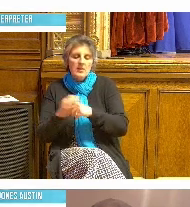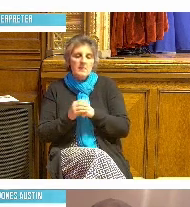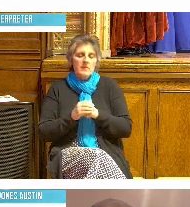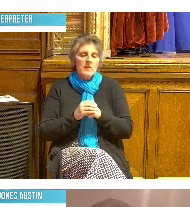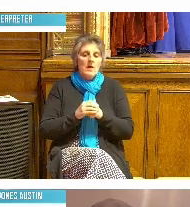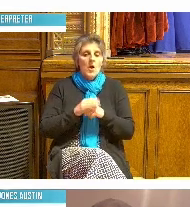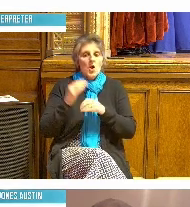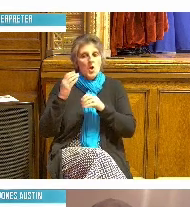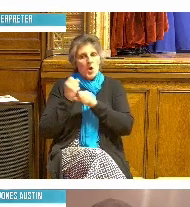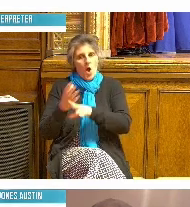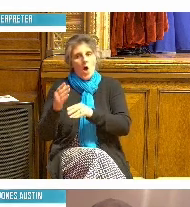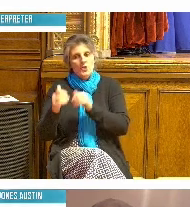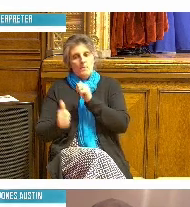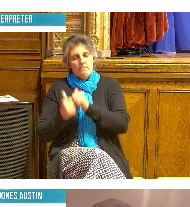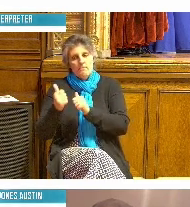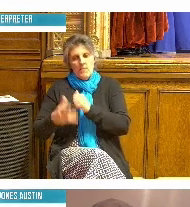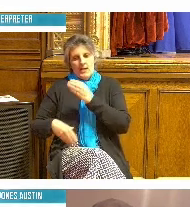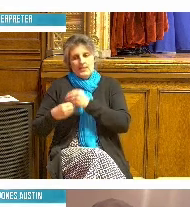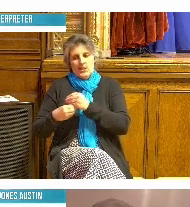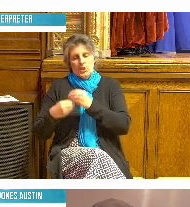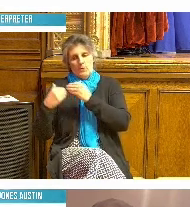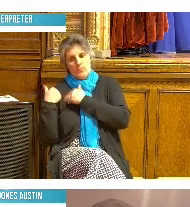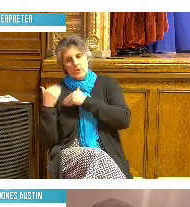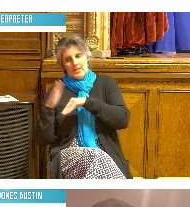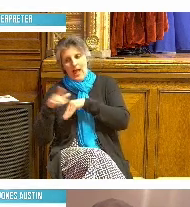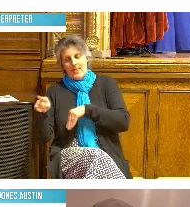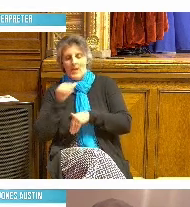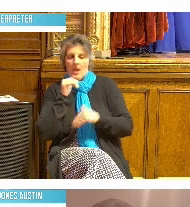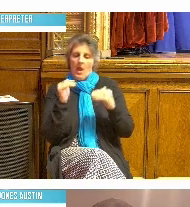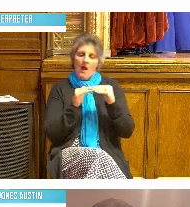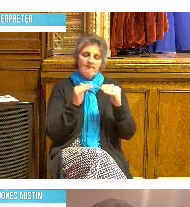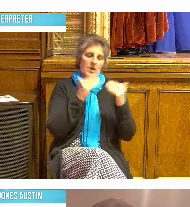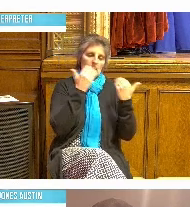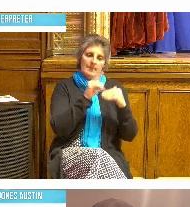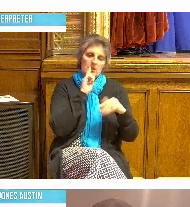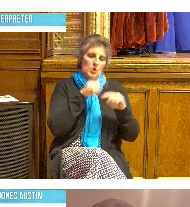additional burdens on those buyers and unfair limits on their opportunities to profit.